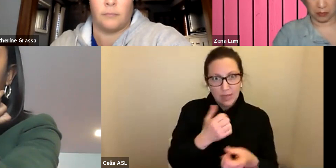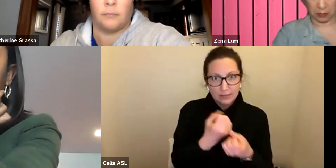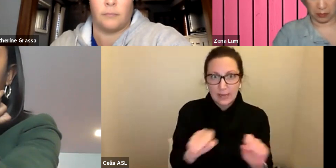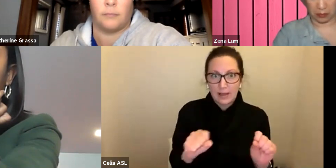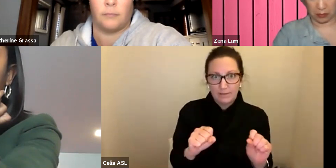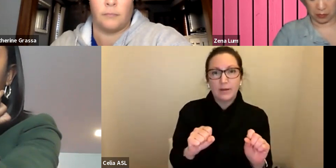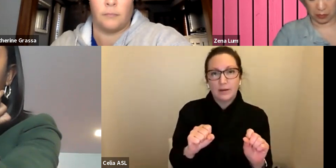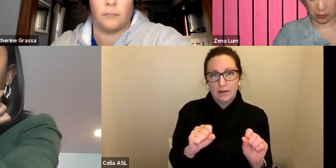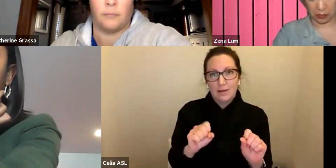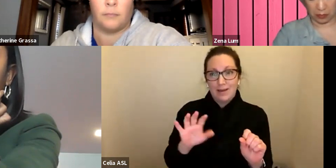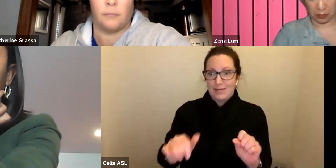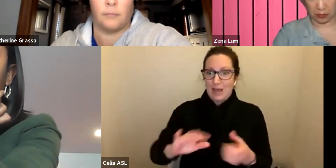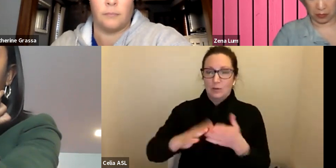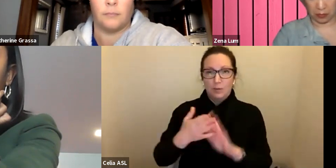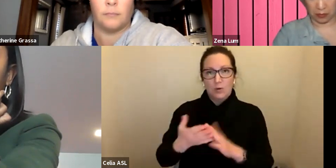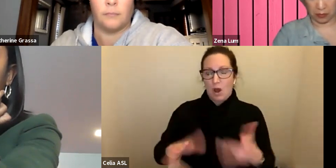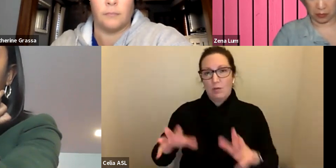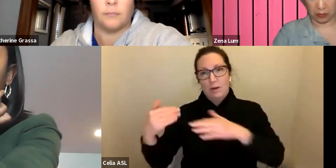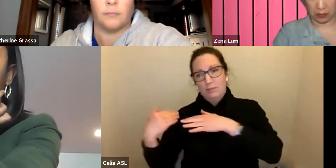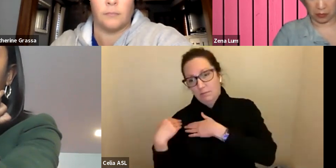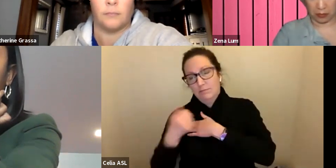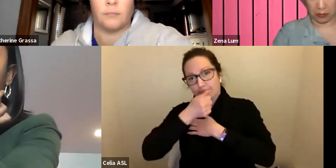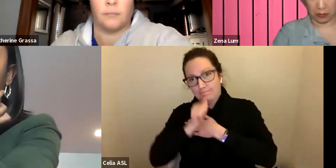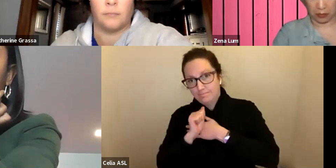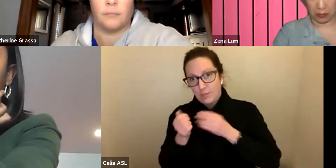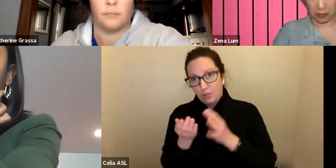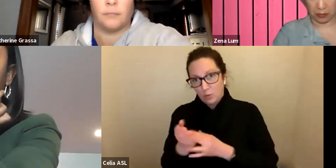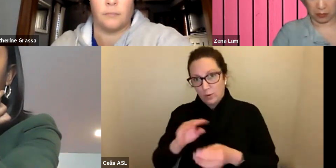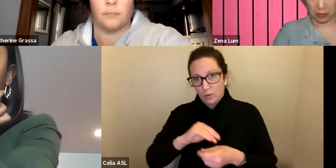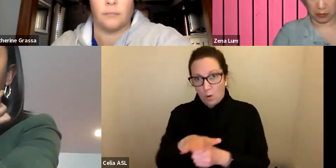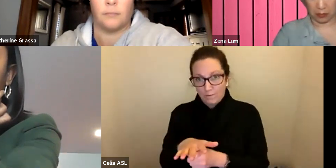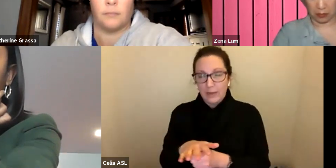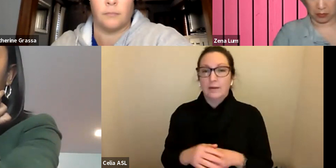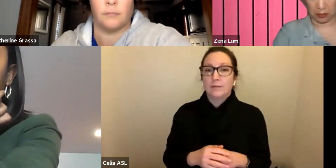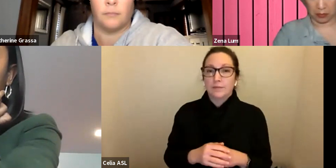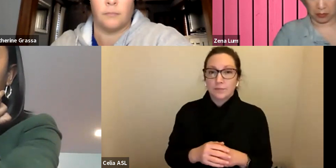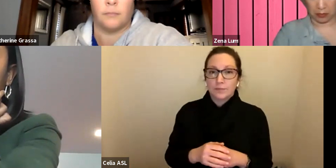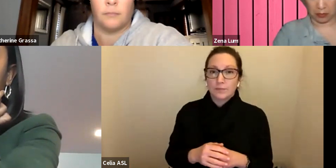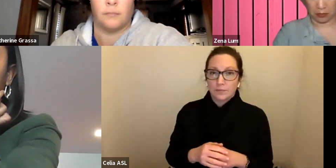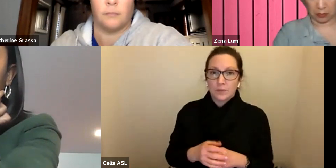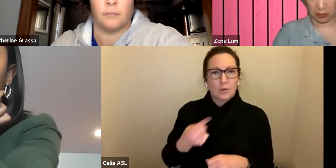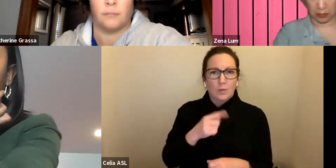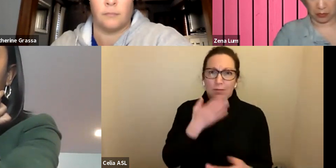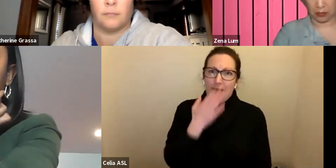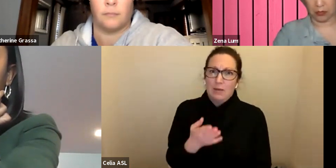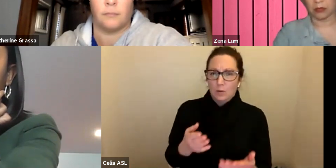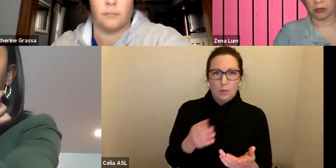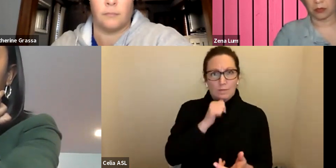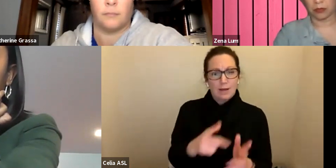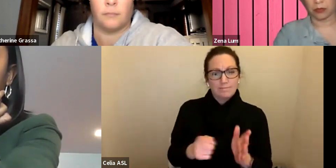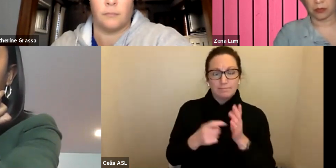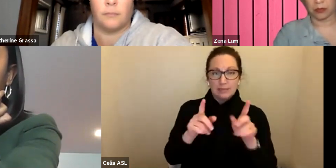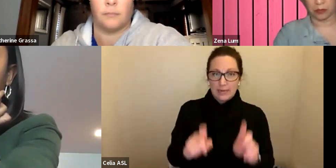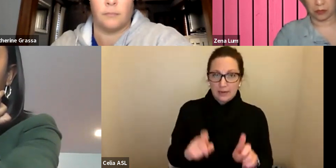communities already bearing disproportionate impacts. For your recognition of these consequences, we thank you. We also